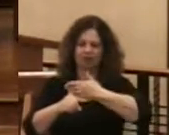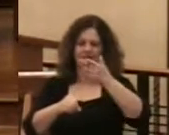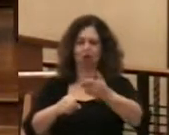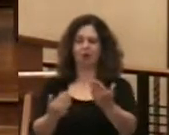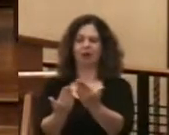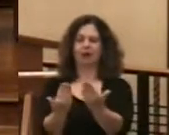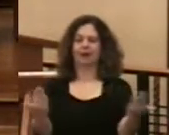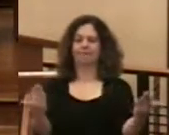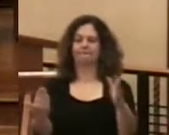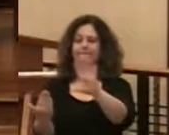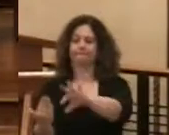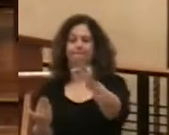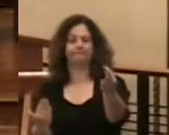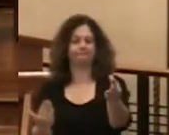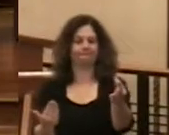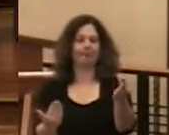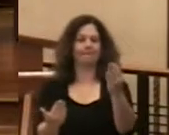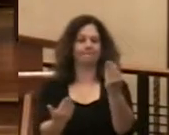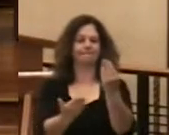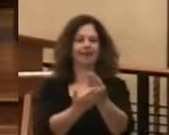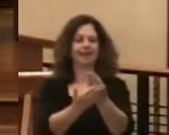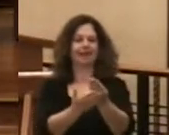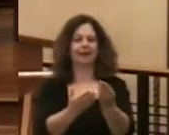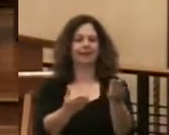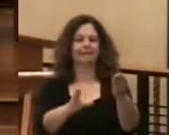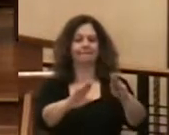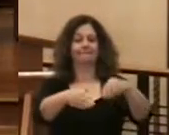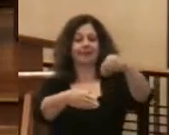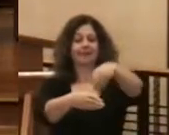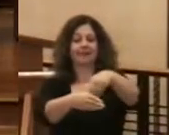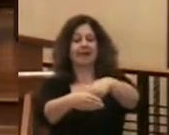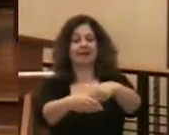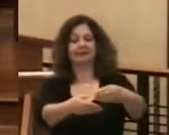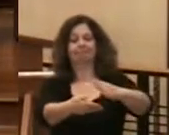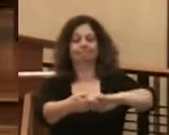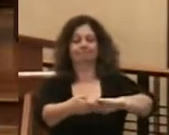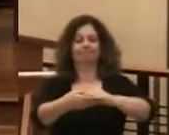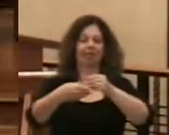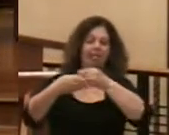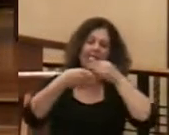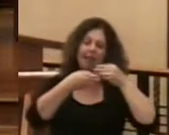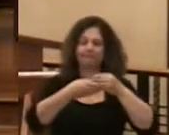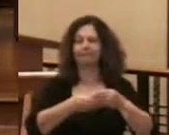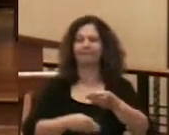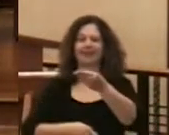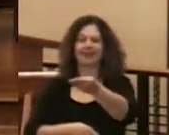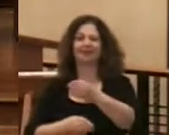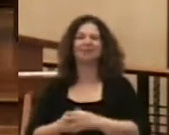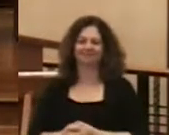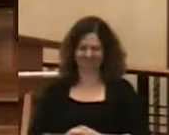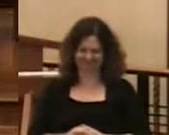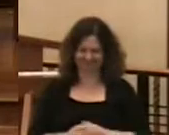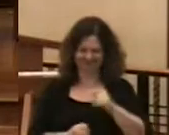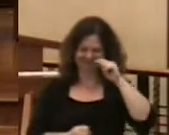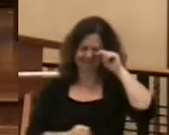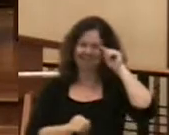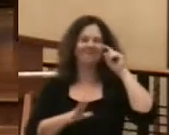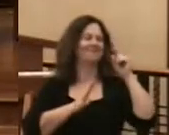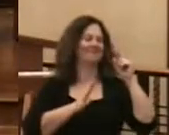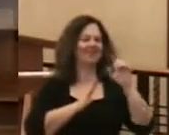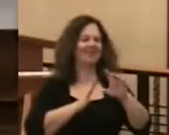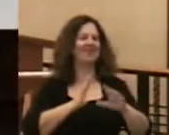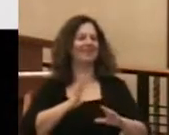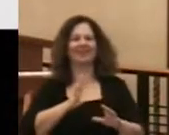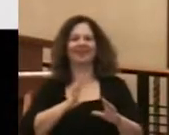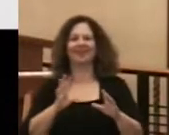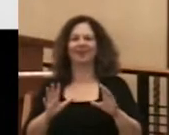offering plate, or you can drop it off at the church office. There's also an electronic card for those that are like to use your mobile